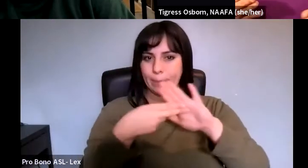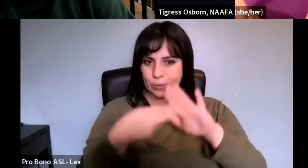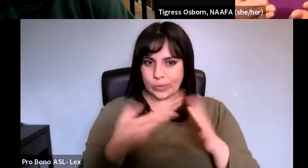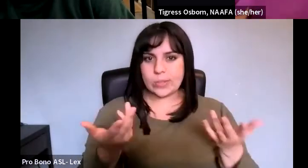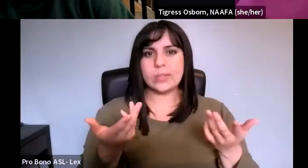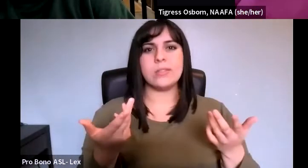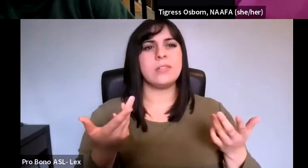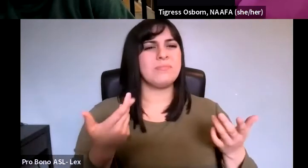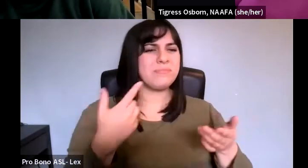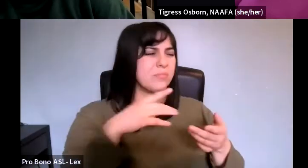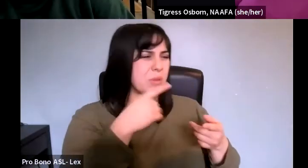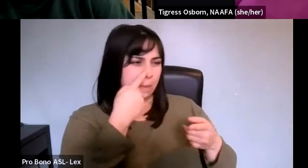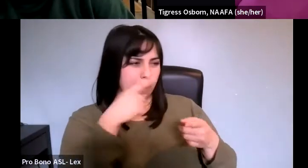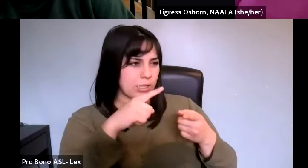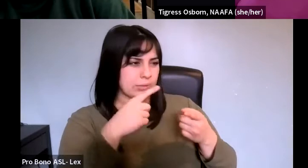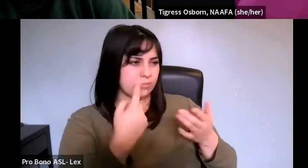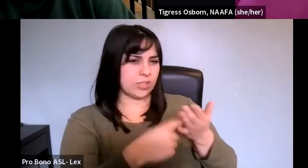size of fat as a fat activist?